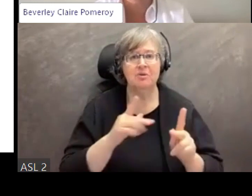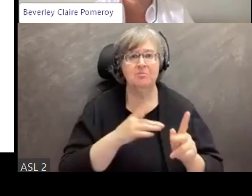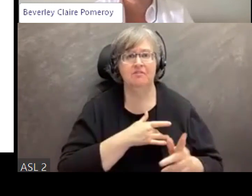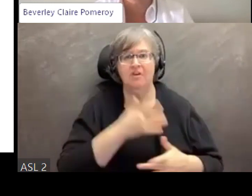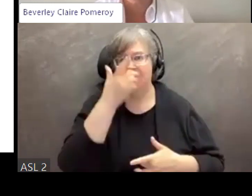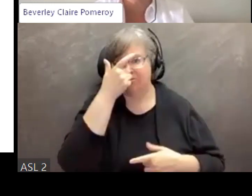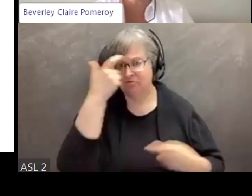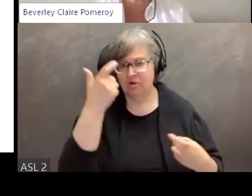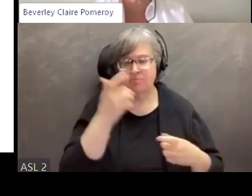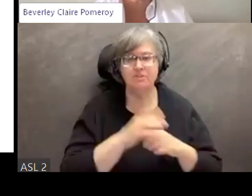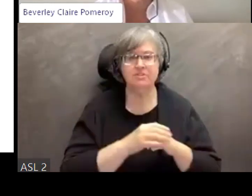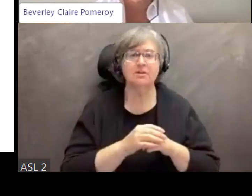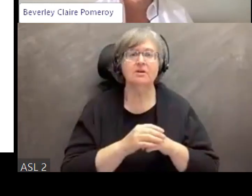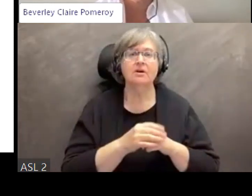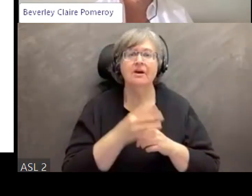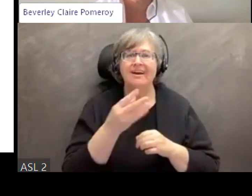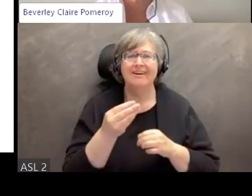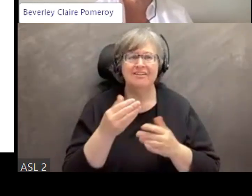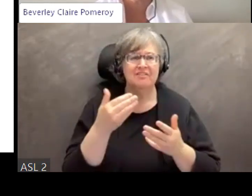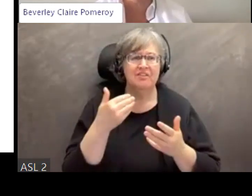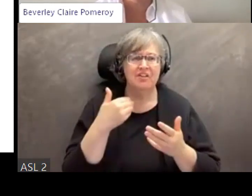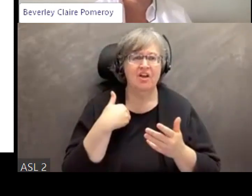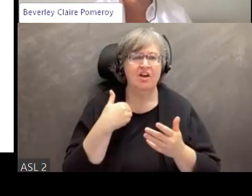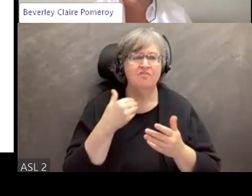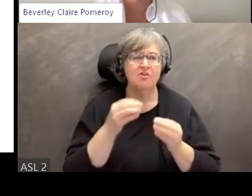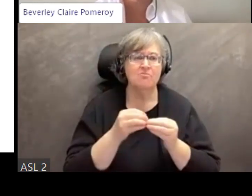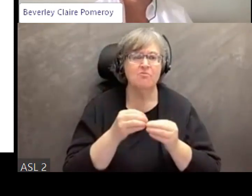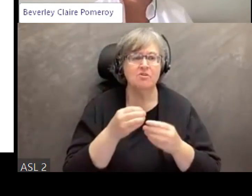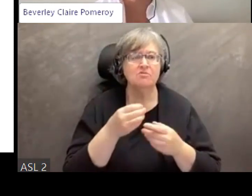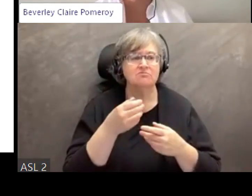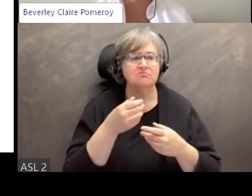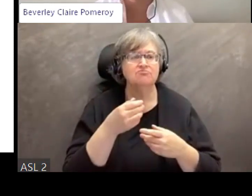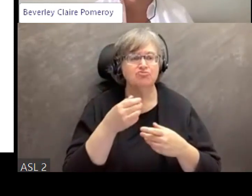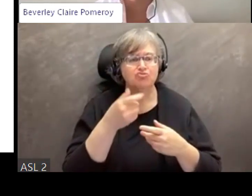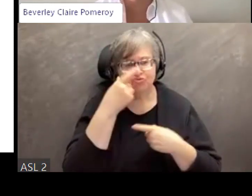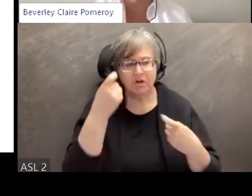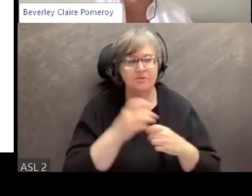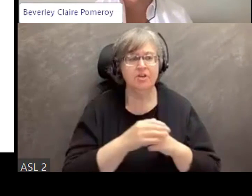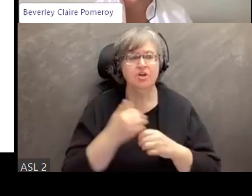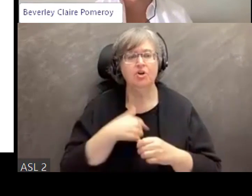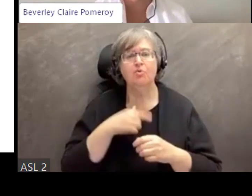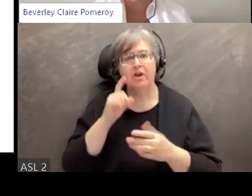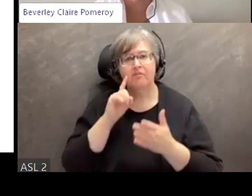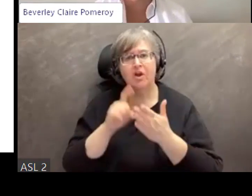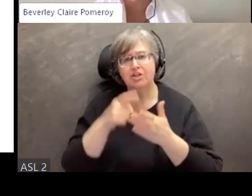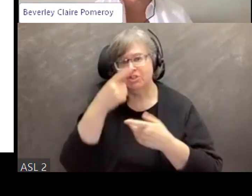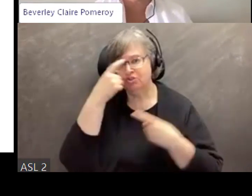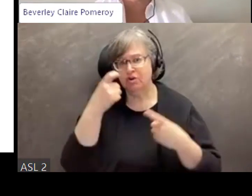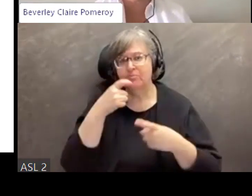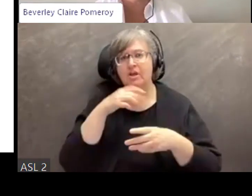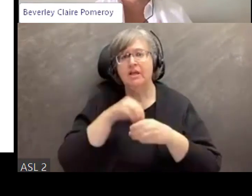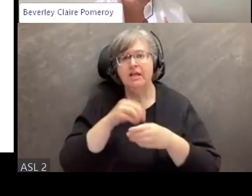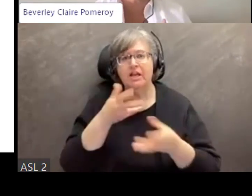creating further barriers for working together to improve health outcomes. It is important to incorporate the recognition of trauma into our engagement